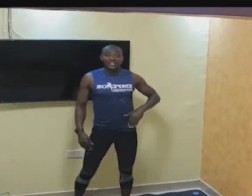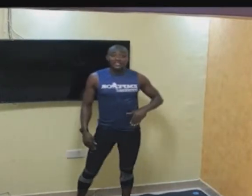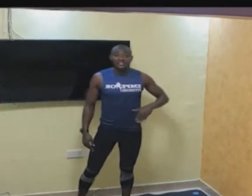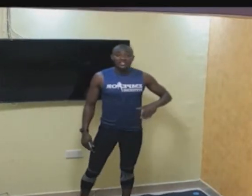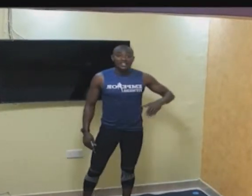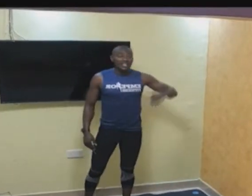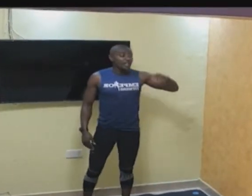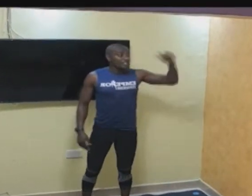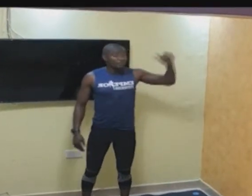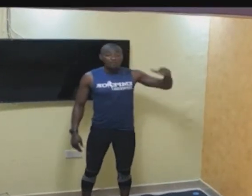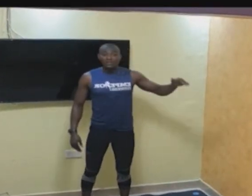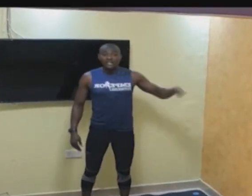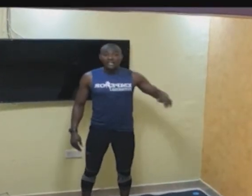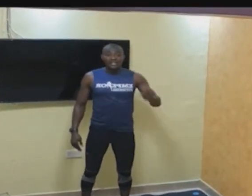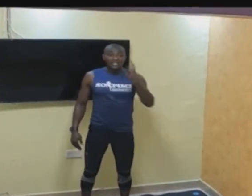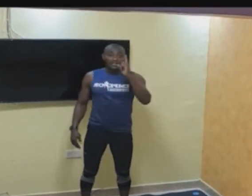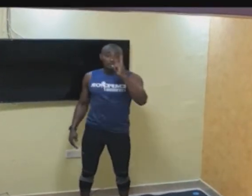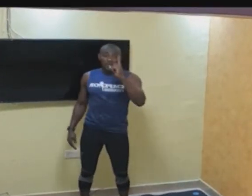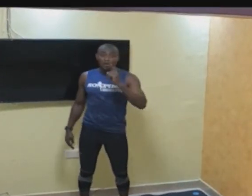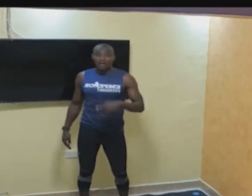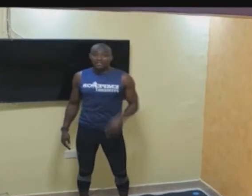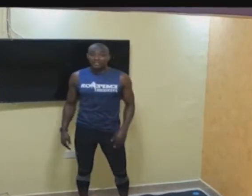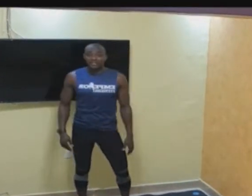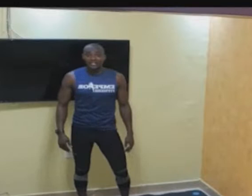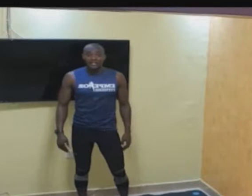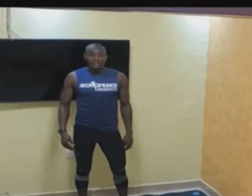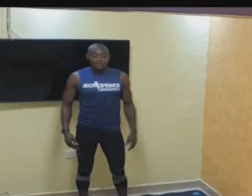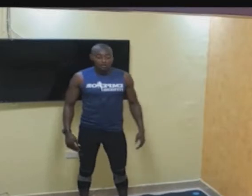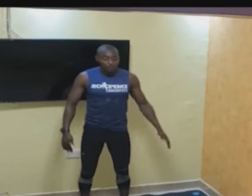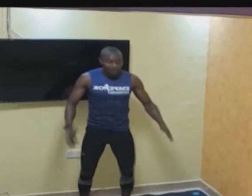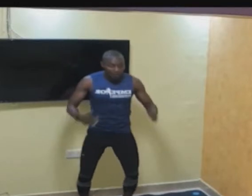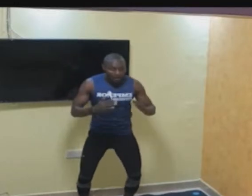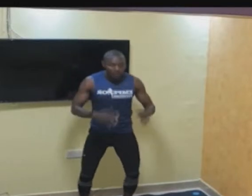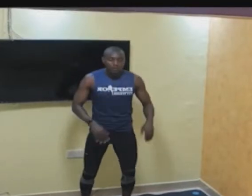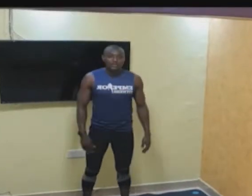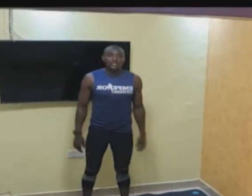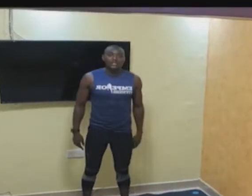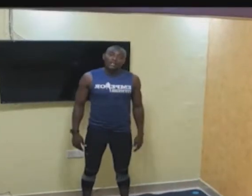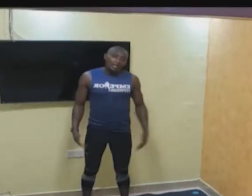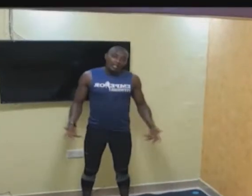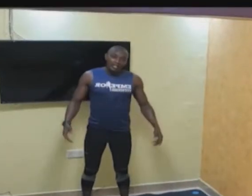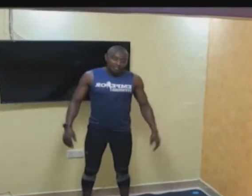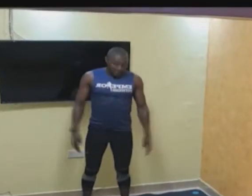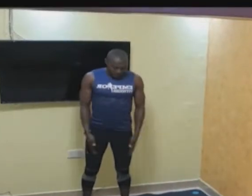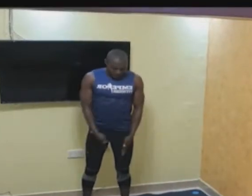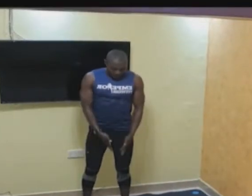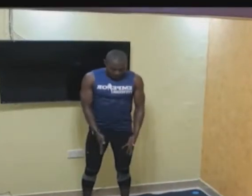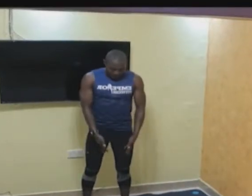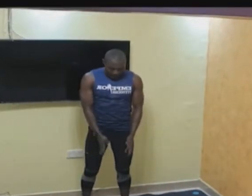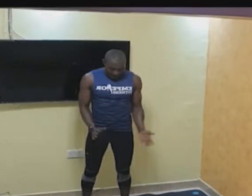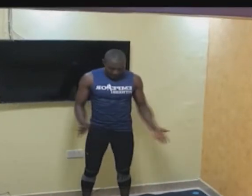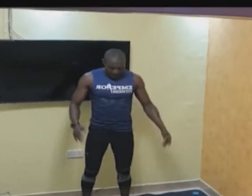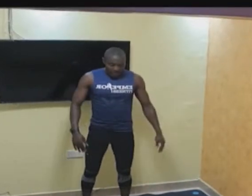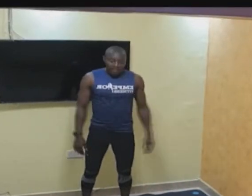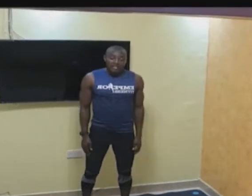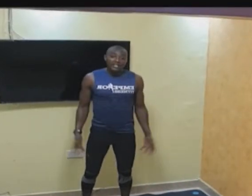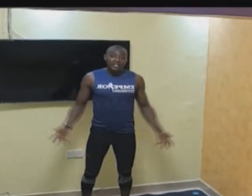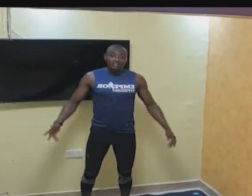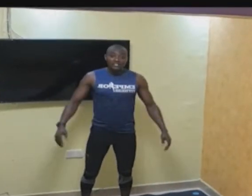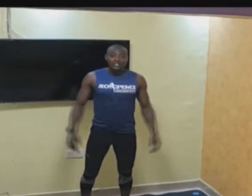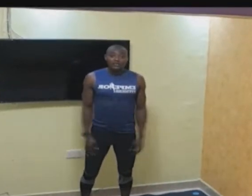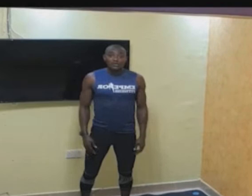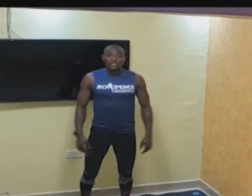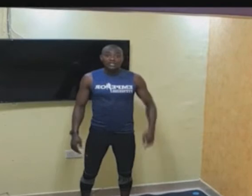3 exercises zimefuatana to make 1 set. Instead of doing 1 squat, let's say just the